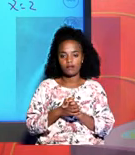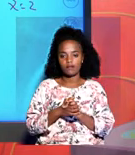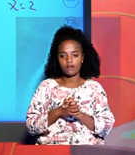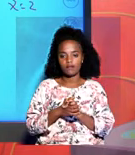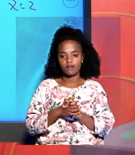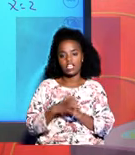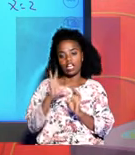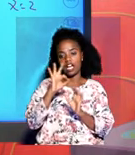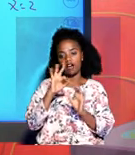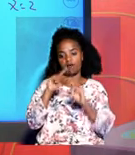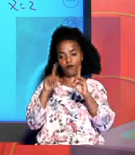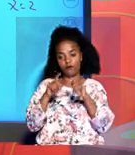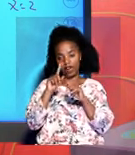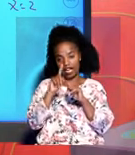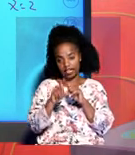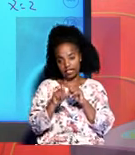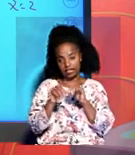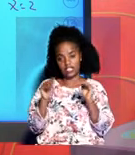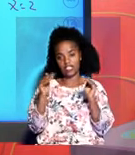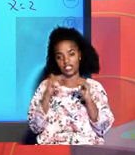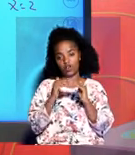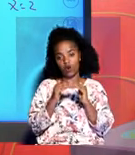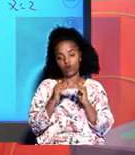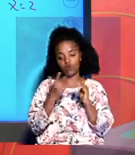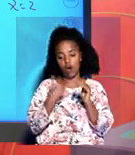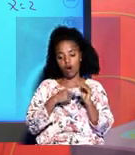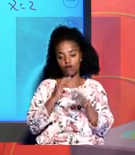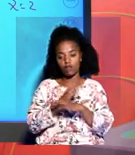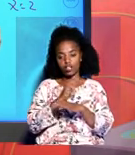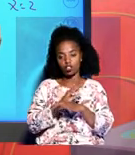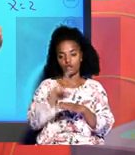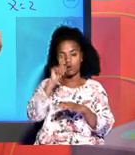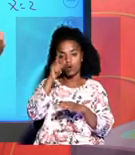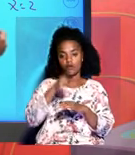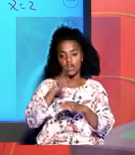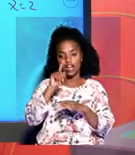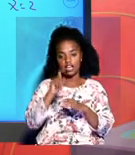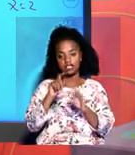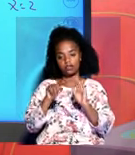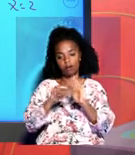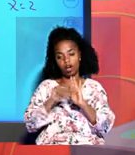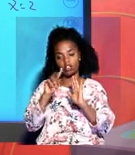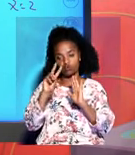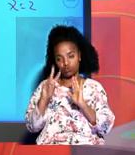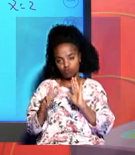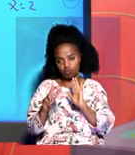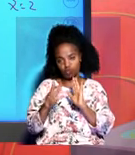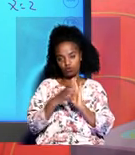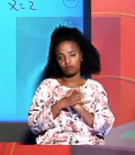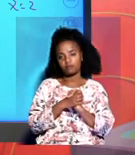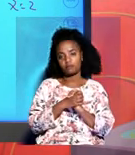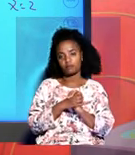f of x is equal to our function is 1/x minus 2.